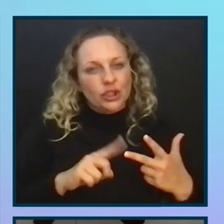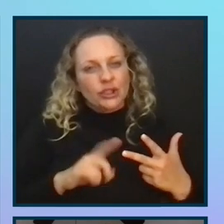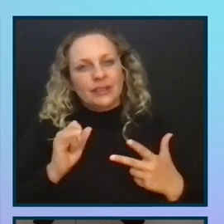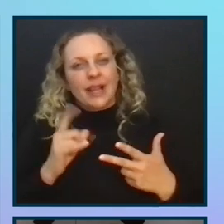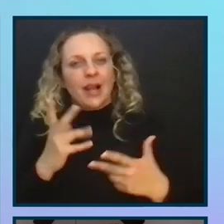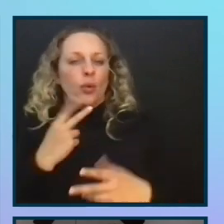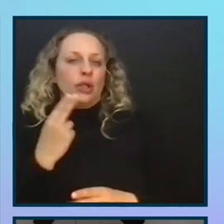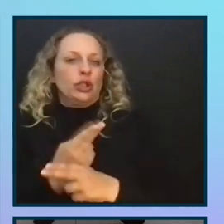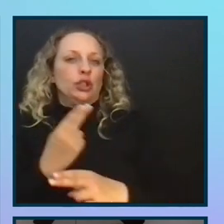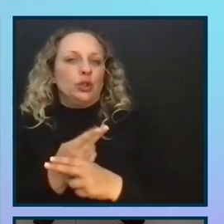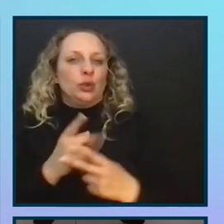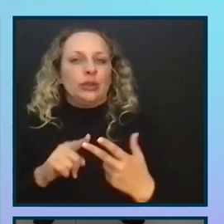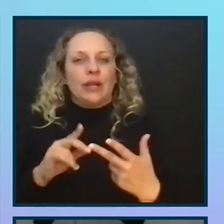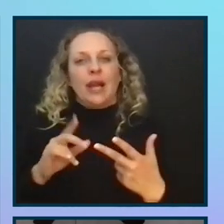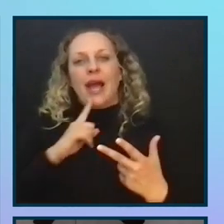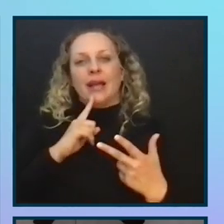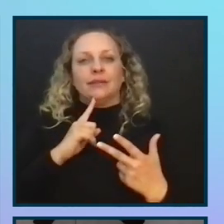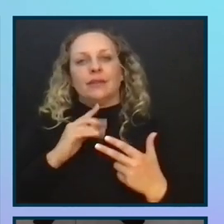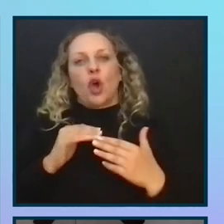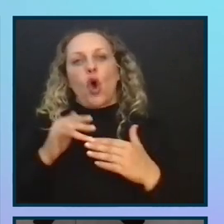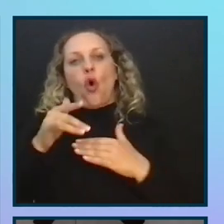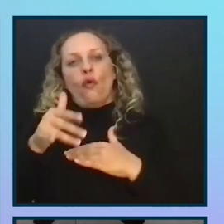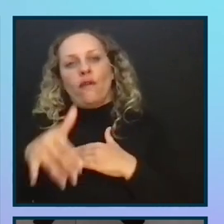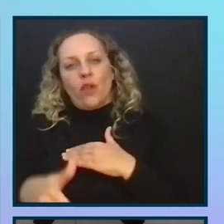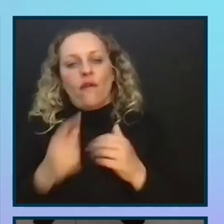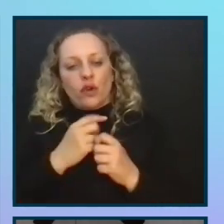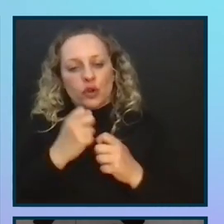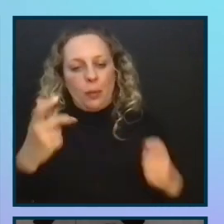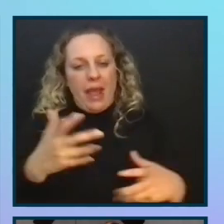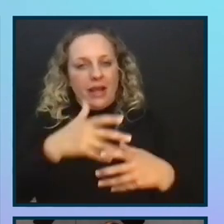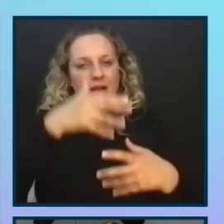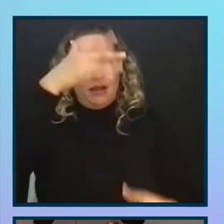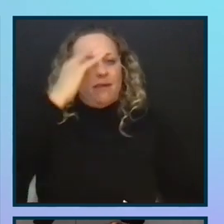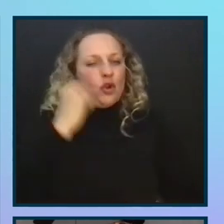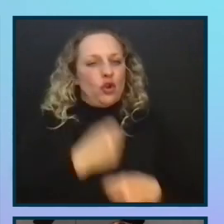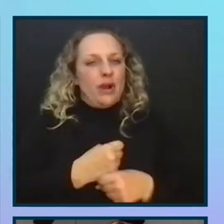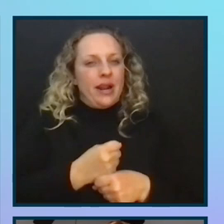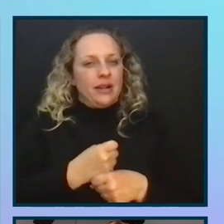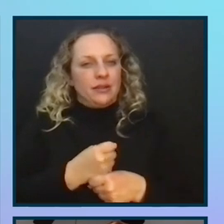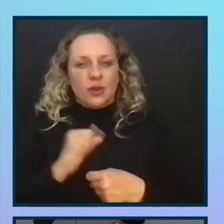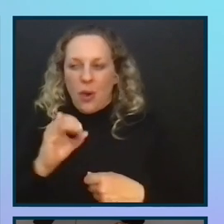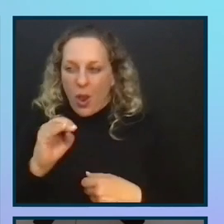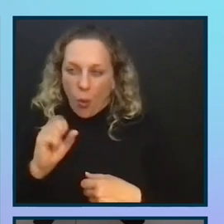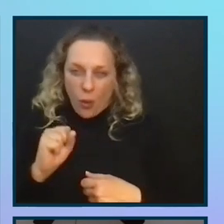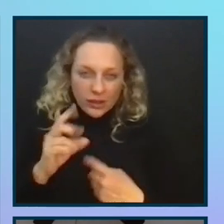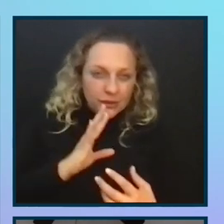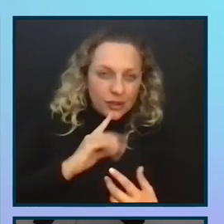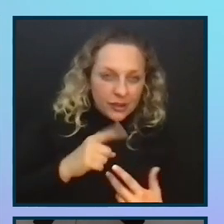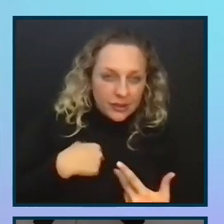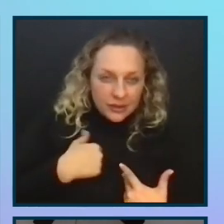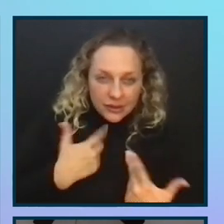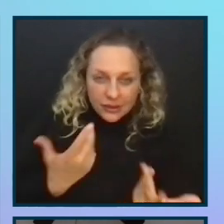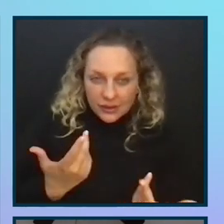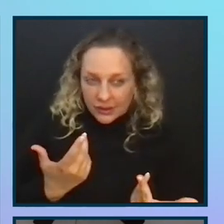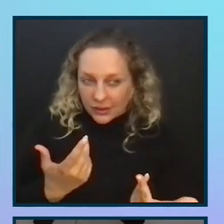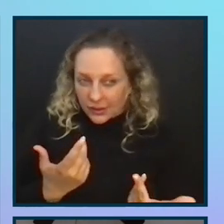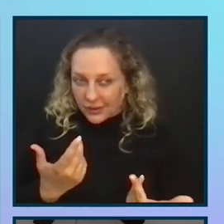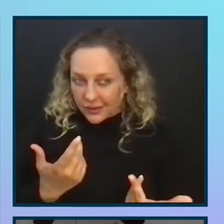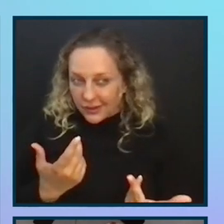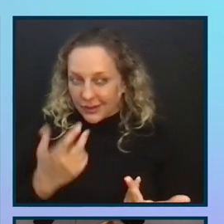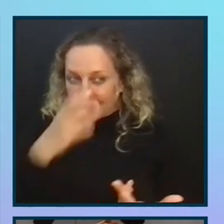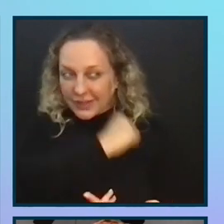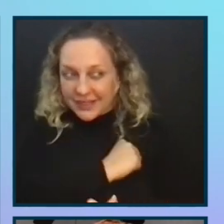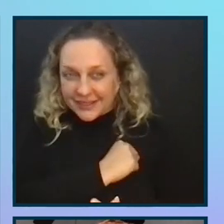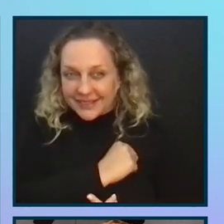Stack Overflow for creating a checkbox. So where is the stock iOS checkbox? Did I somehow break Google?